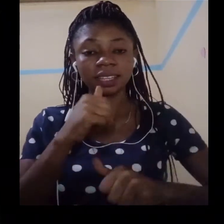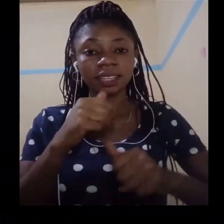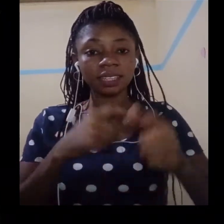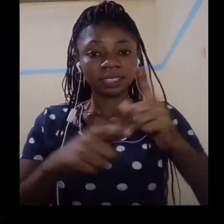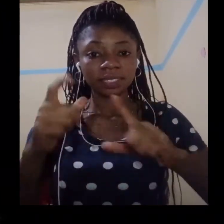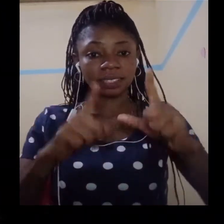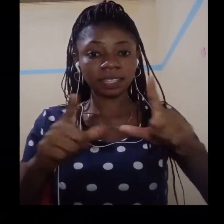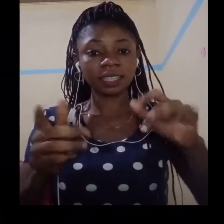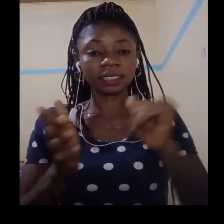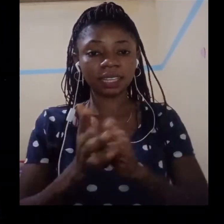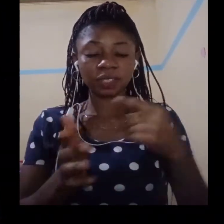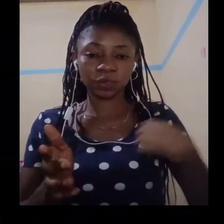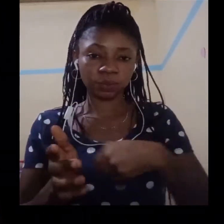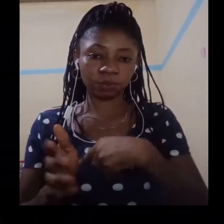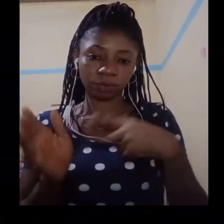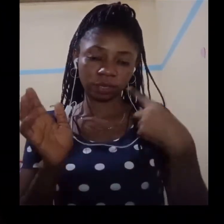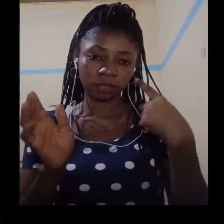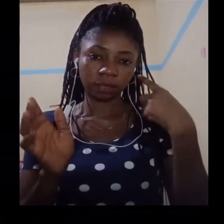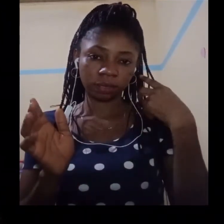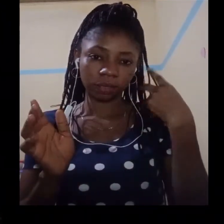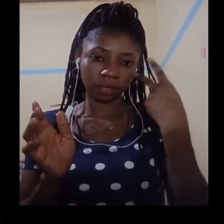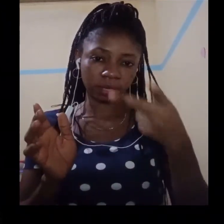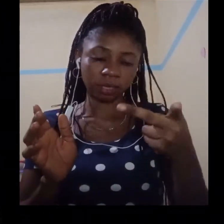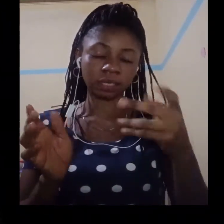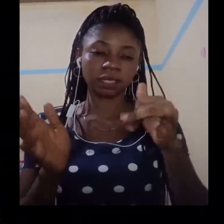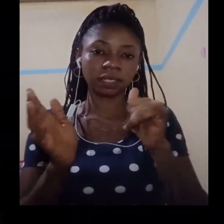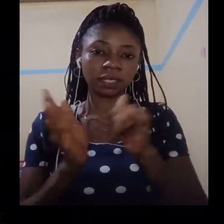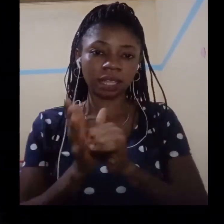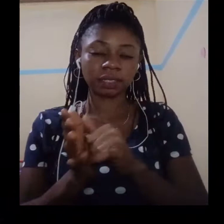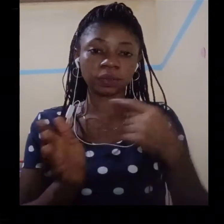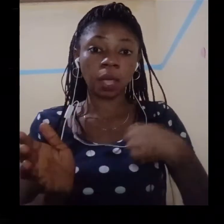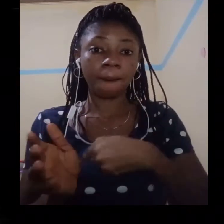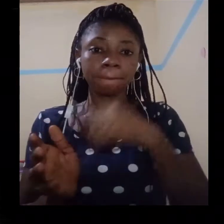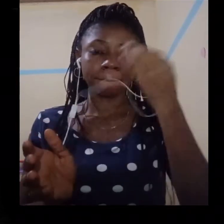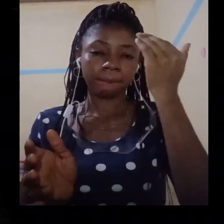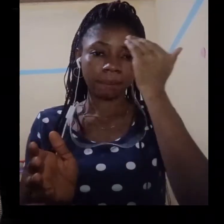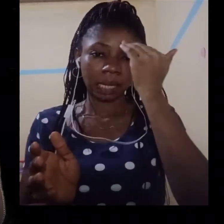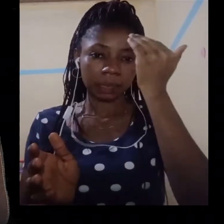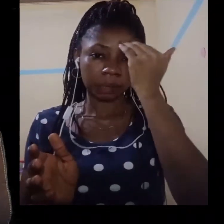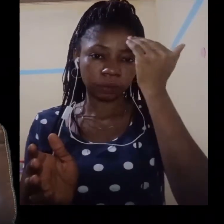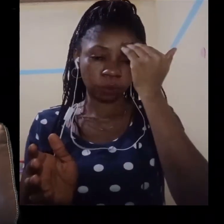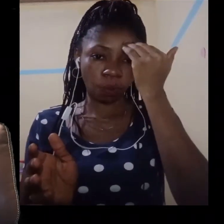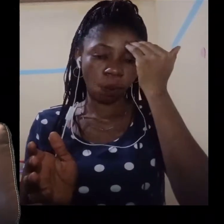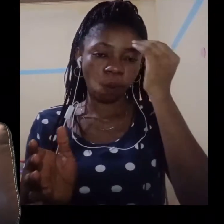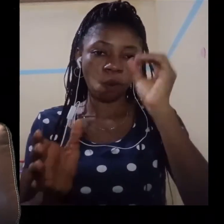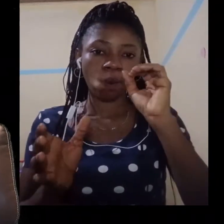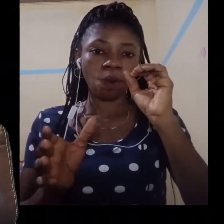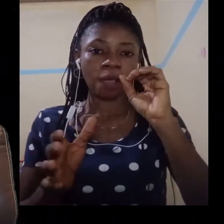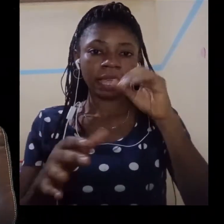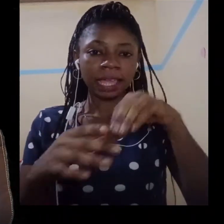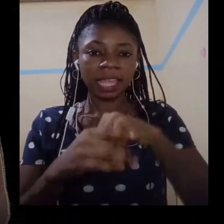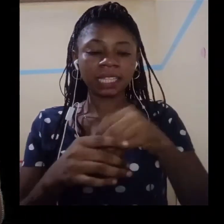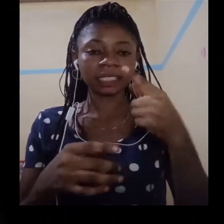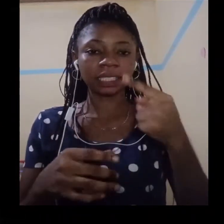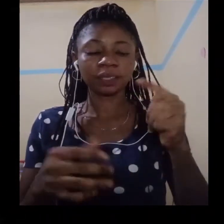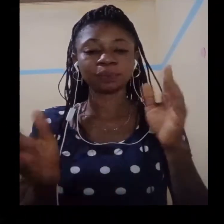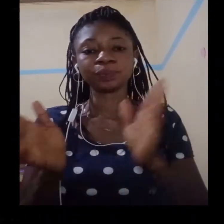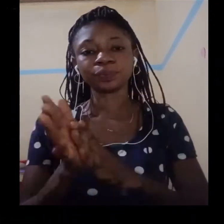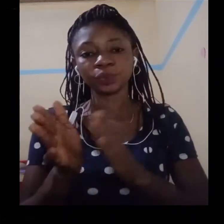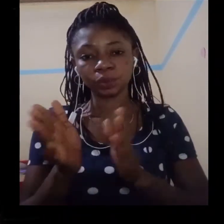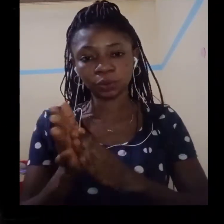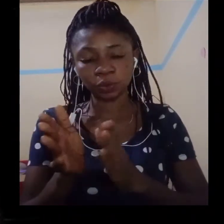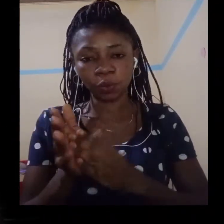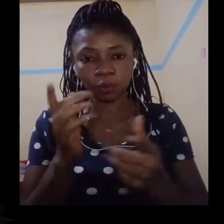may have as well identified in the school sign. And Aisha was signing in Margajingere